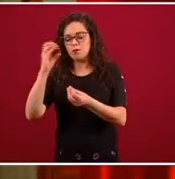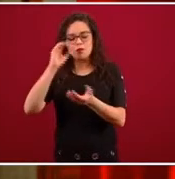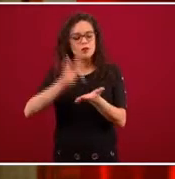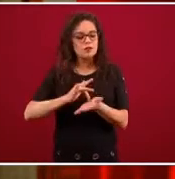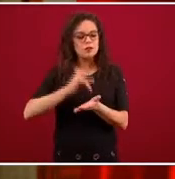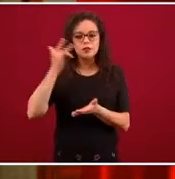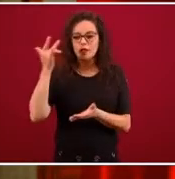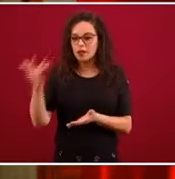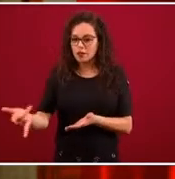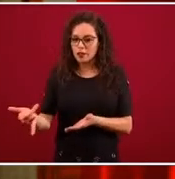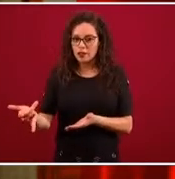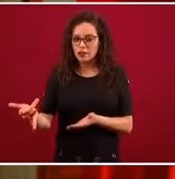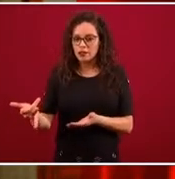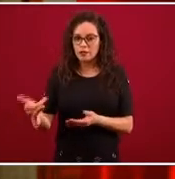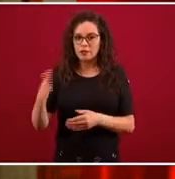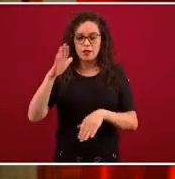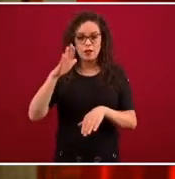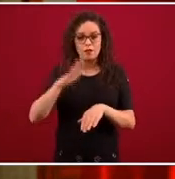work that more than